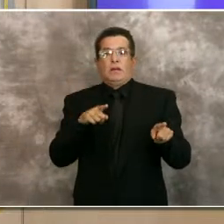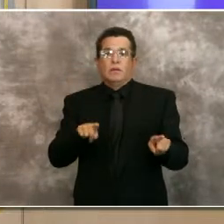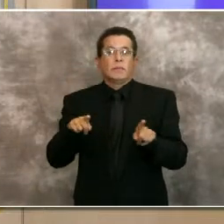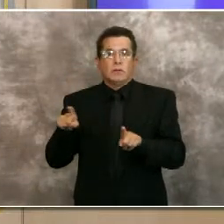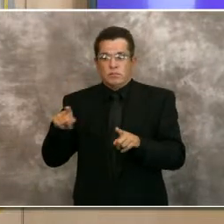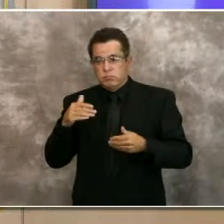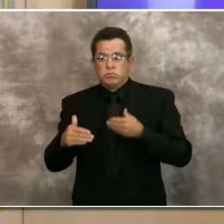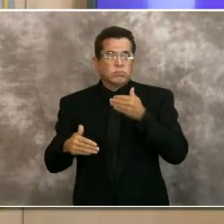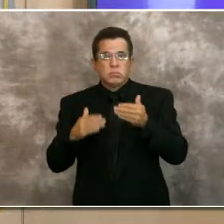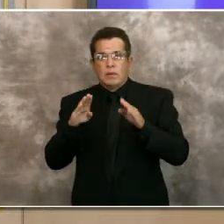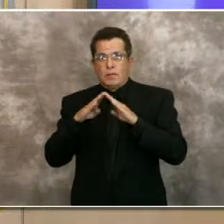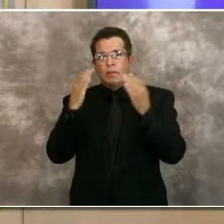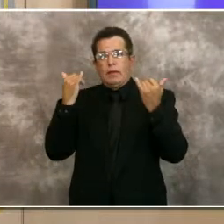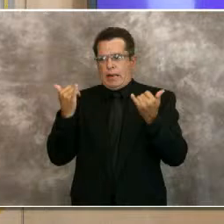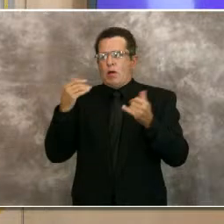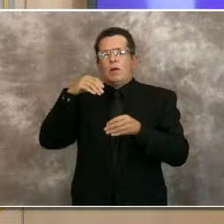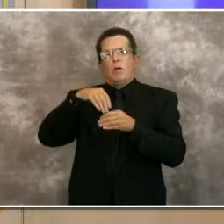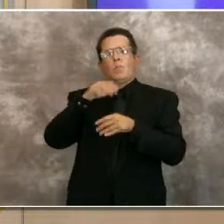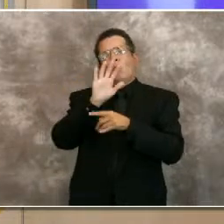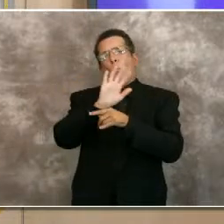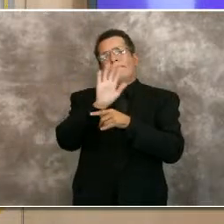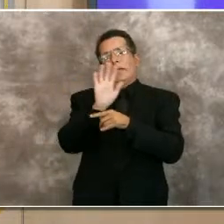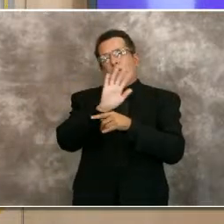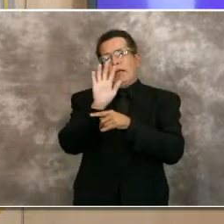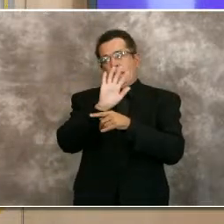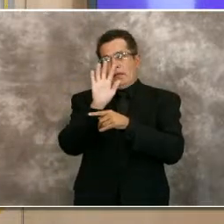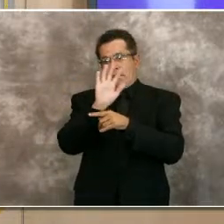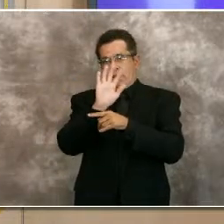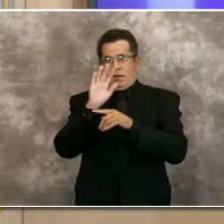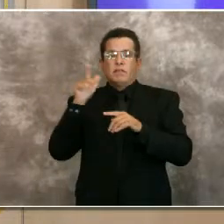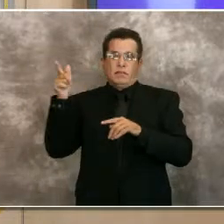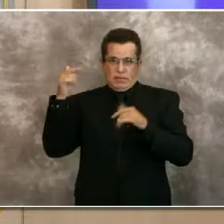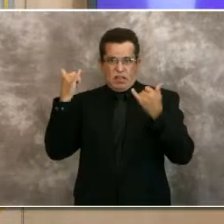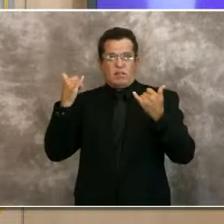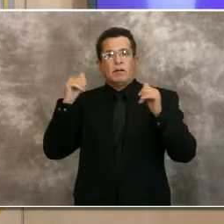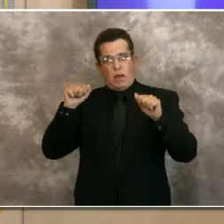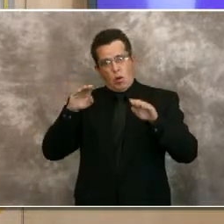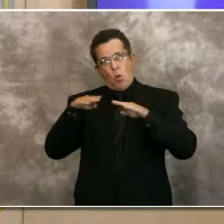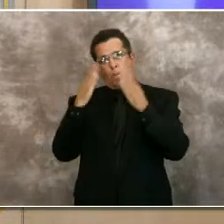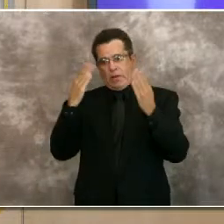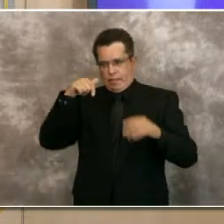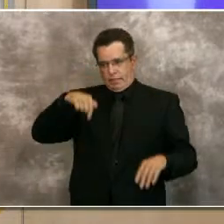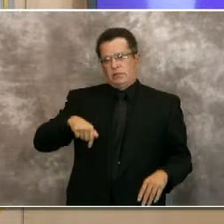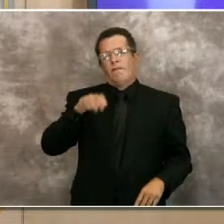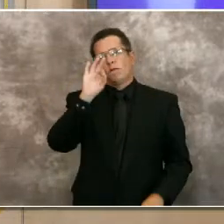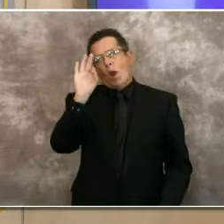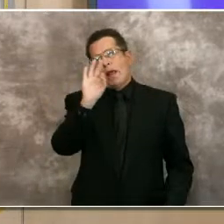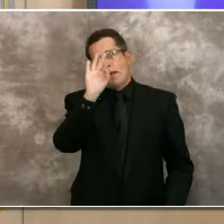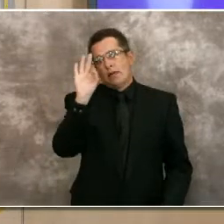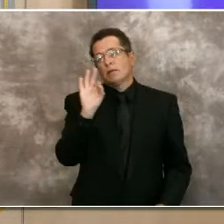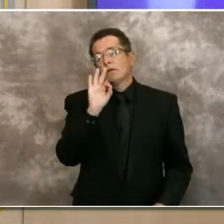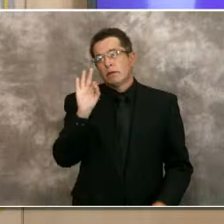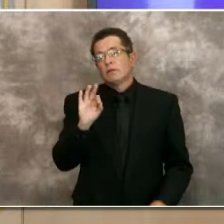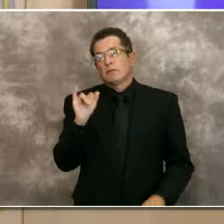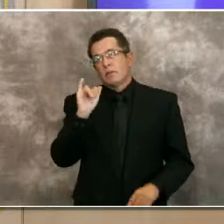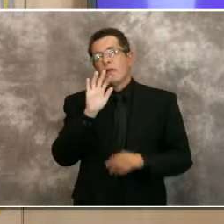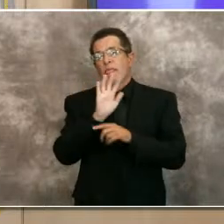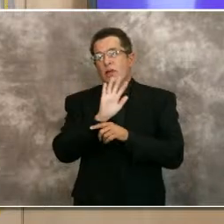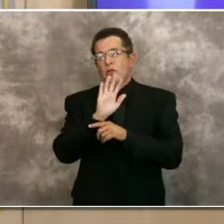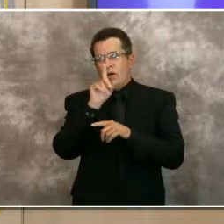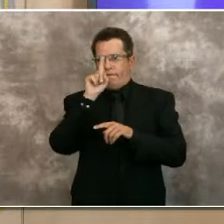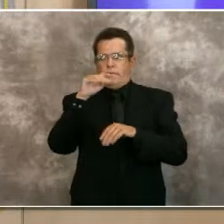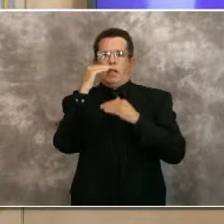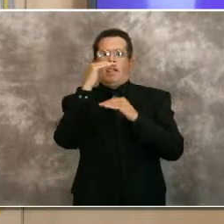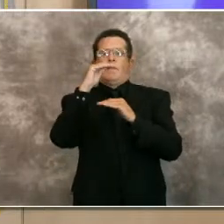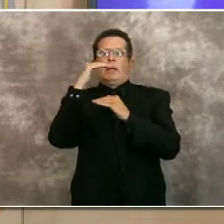we added indoor movie theaters to the list of businesses that would be able to reopen on this Friday. They will have to limit the